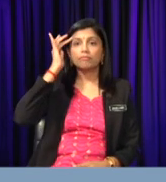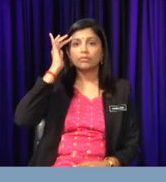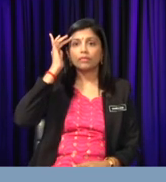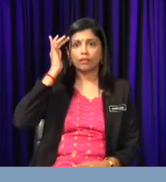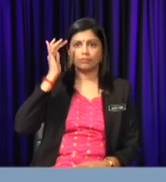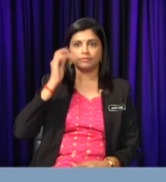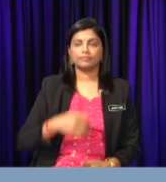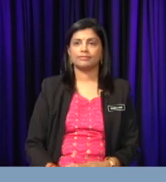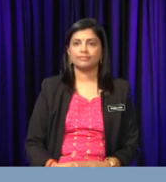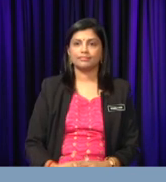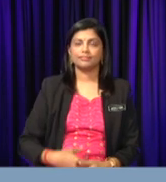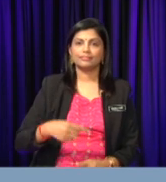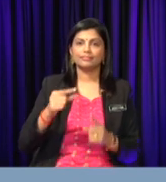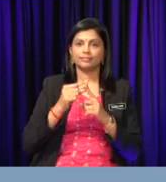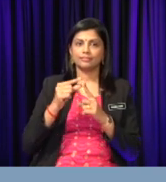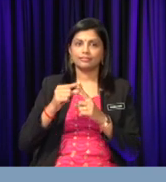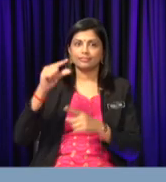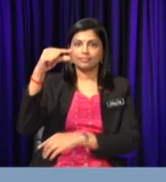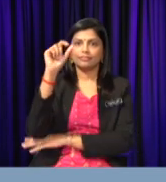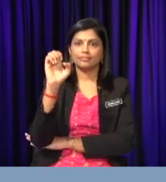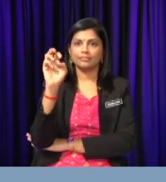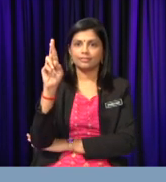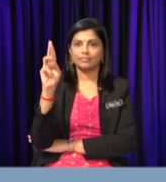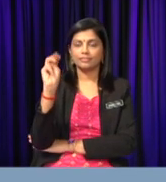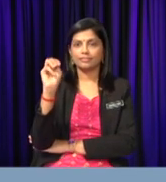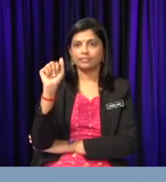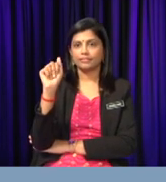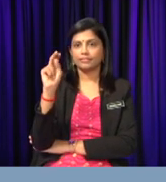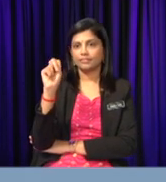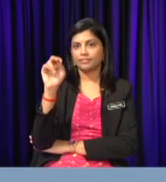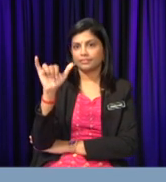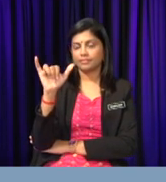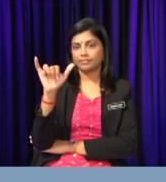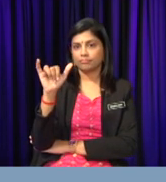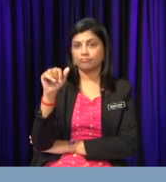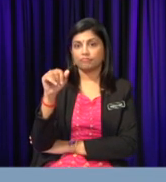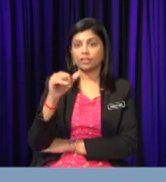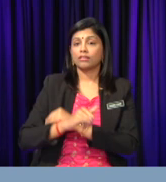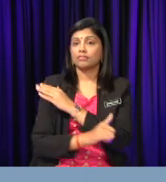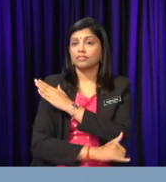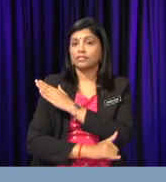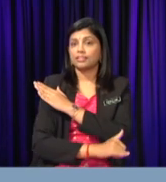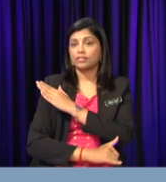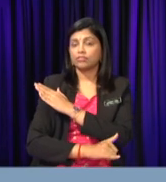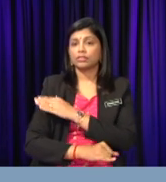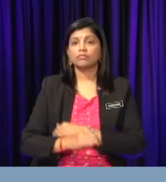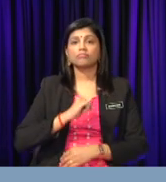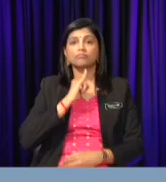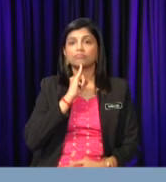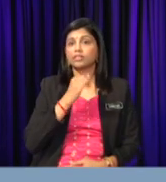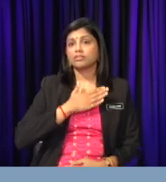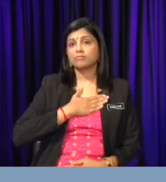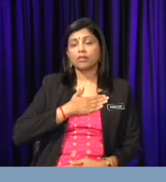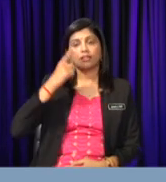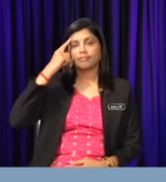the word Germany is like the country Germany is like my dream country. So when the moment I have to think